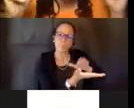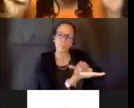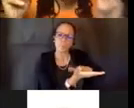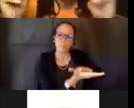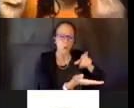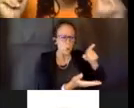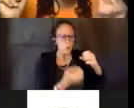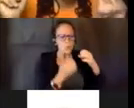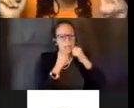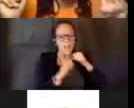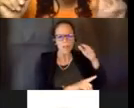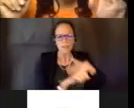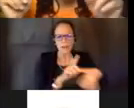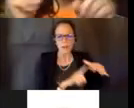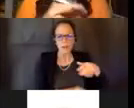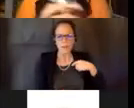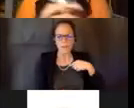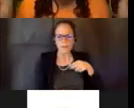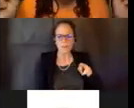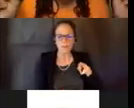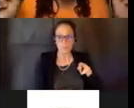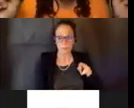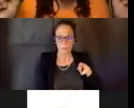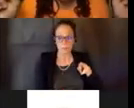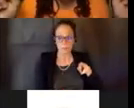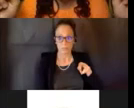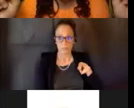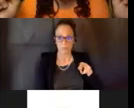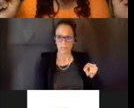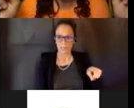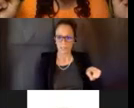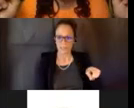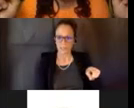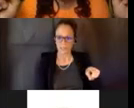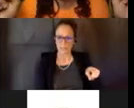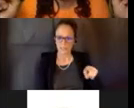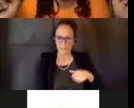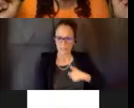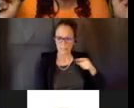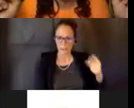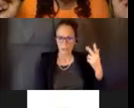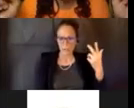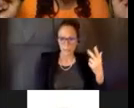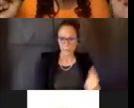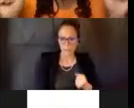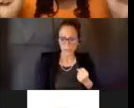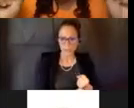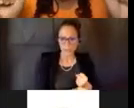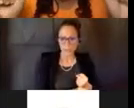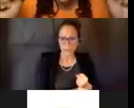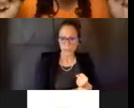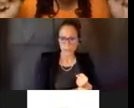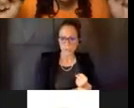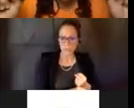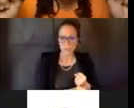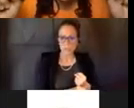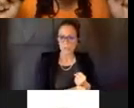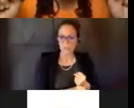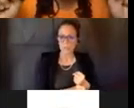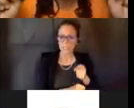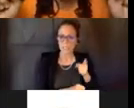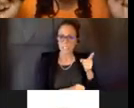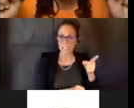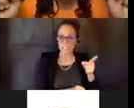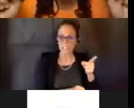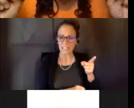about 3 years. There was nothing in the letter thanking my parents who'd cared for that land for nearly 50 years. And just that fast, I saw how